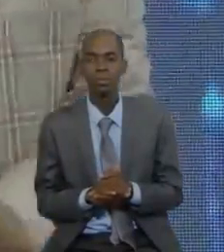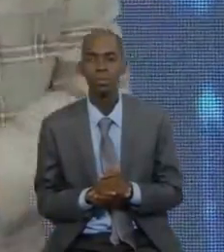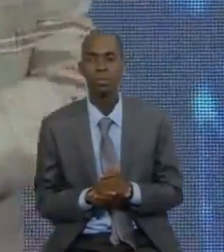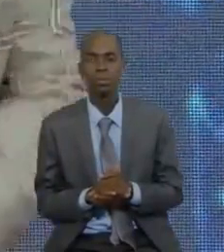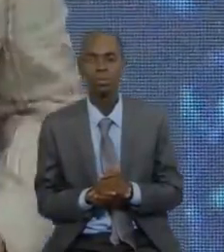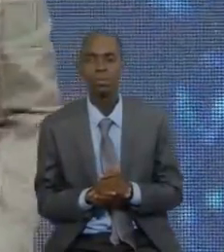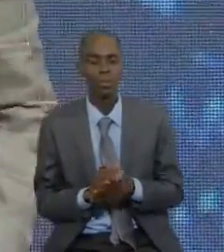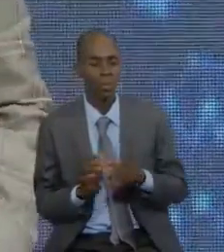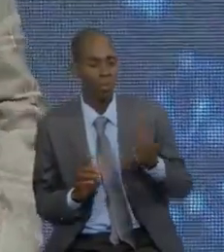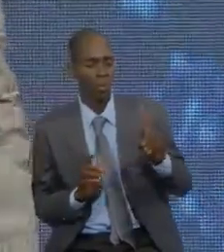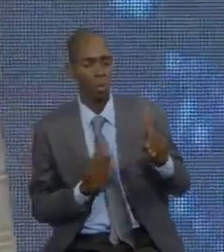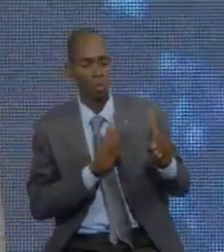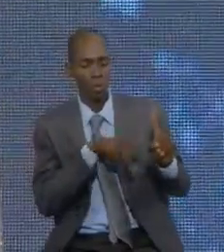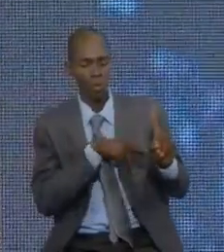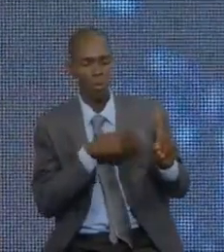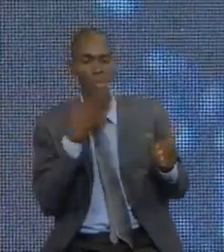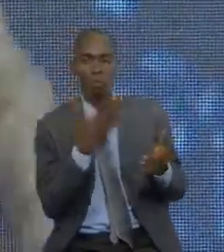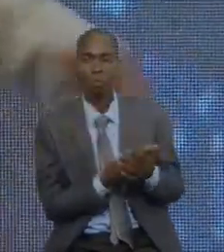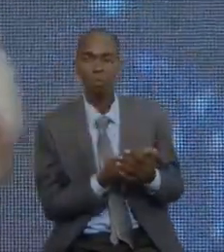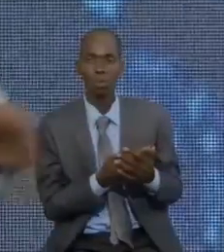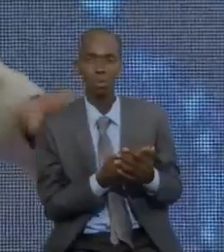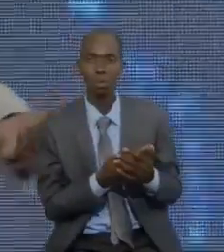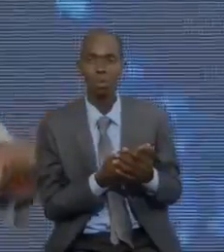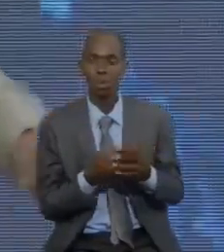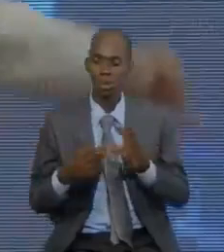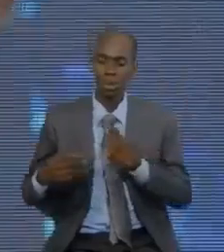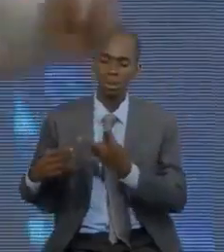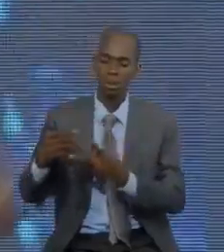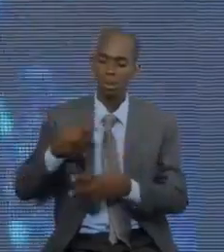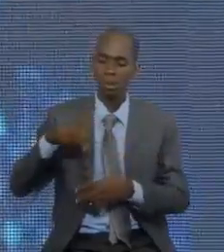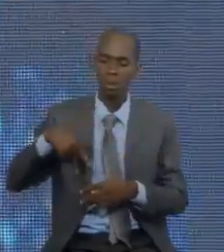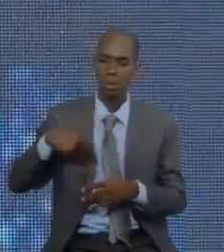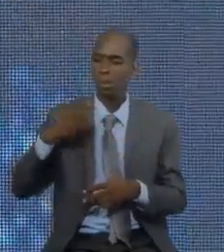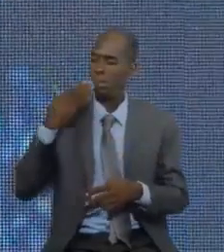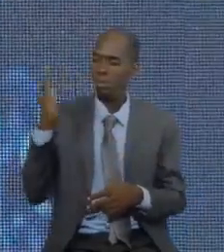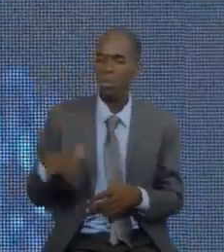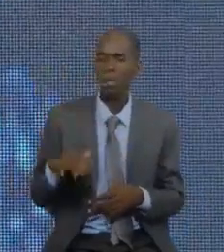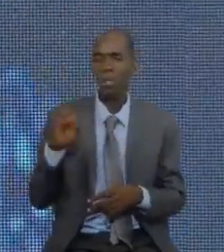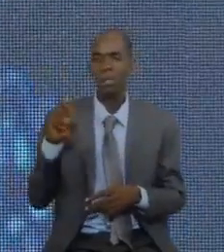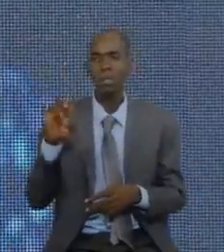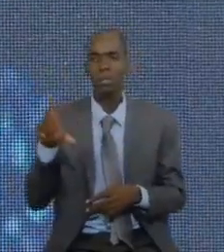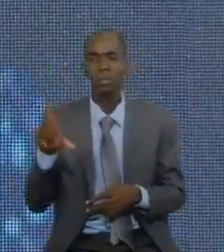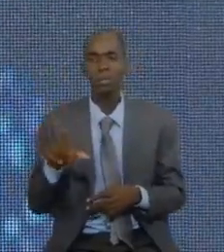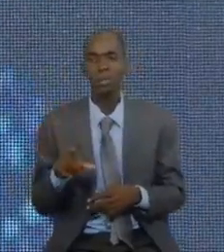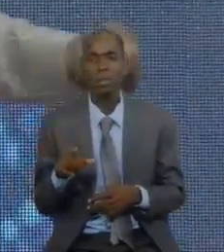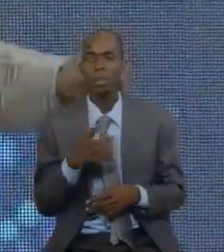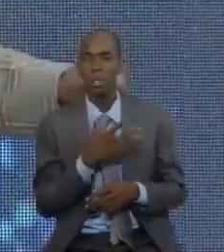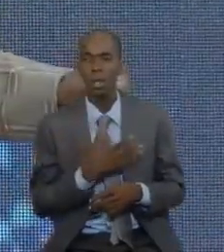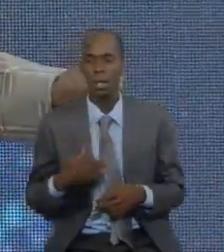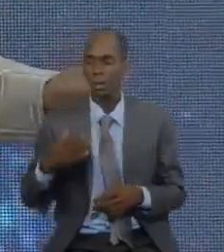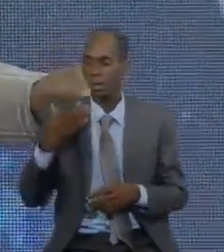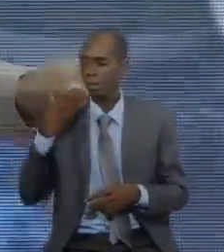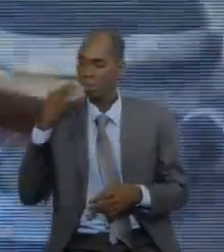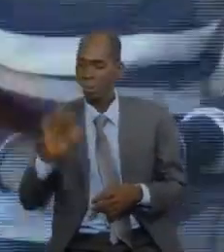One personality, good. The other personality, evil. An evil is dragging